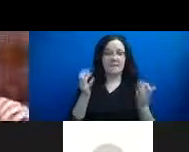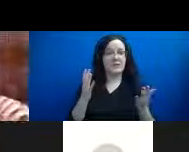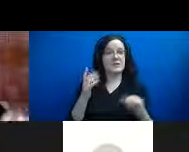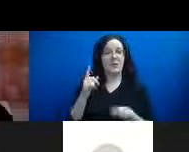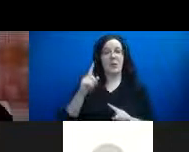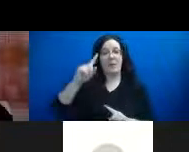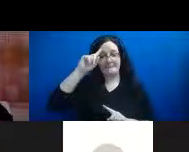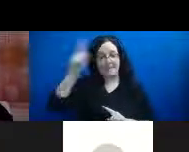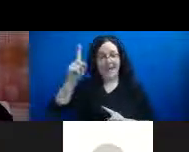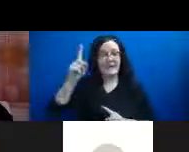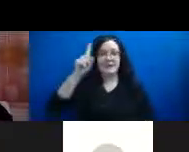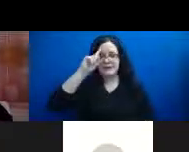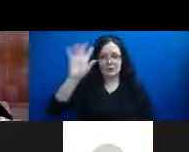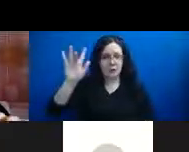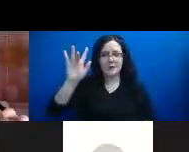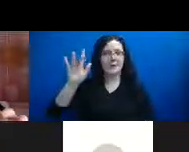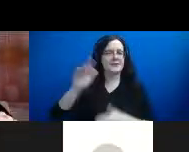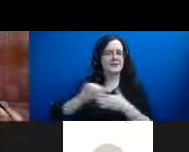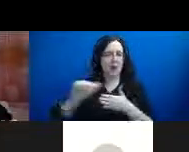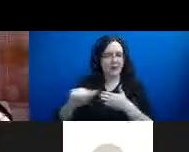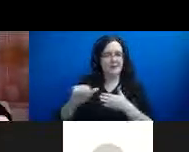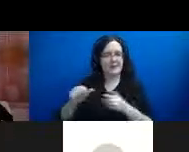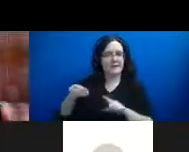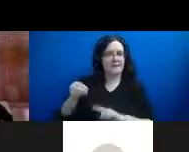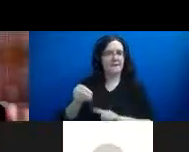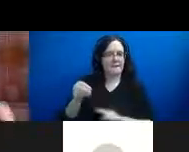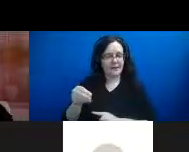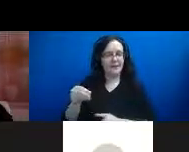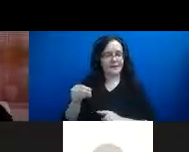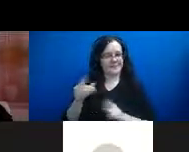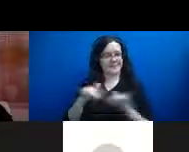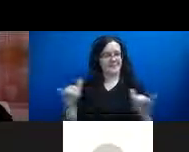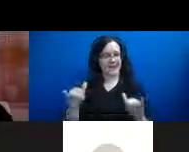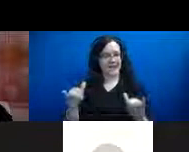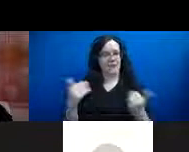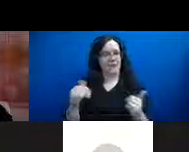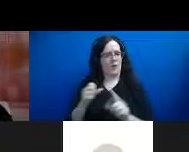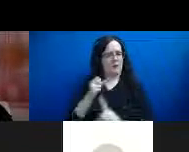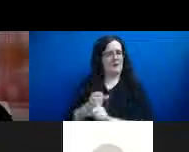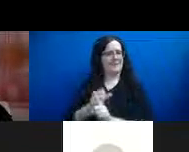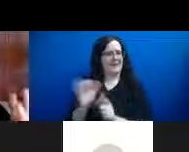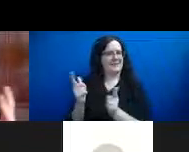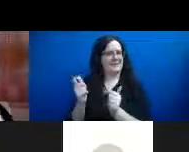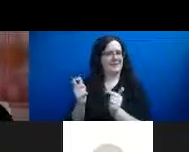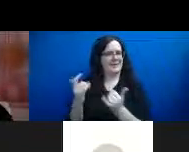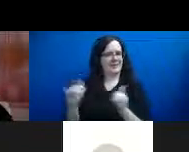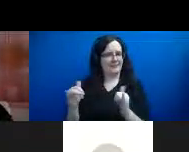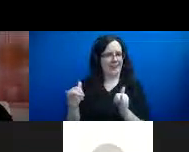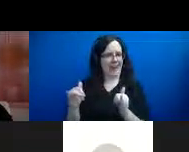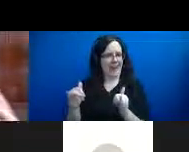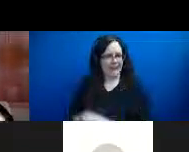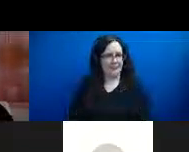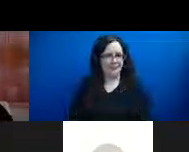quarters or multiple dollars at a time, which obviously impacts that speed of play. Keno